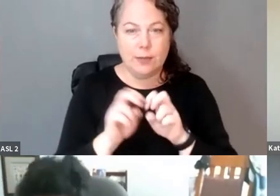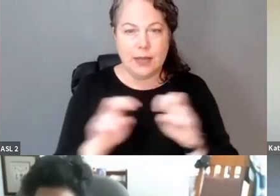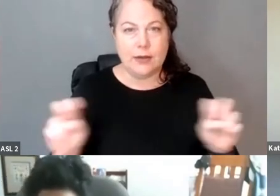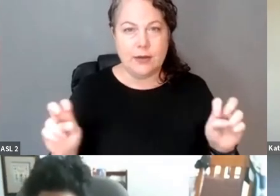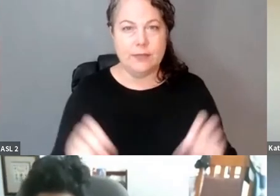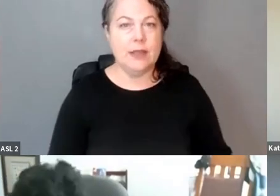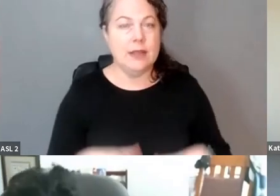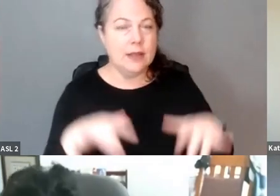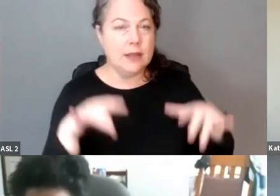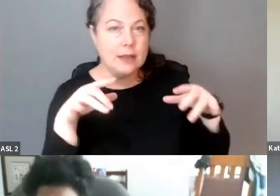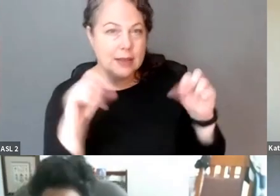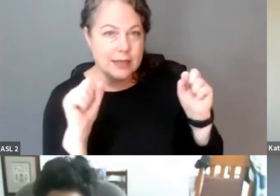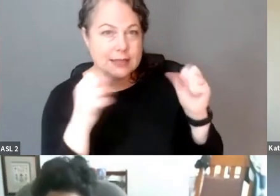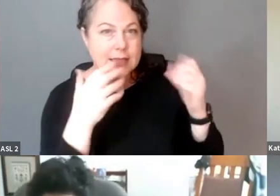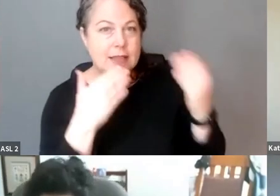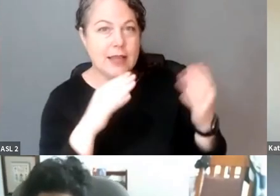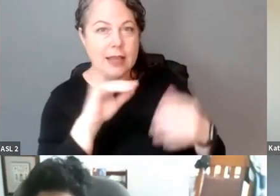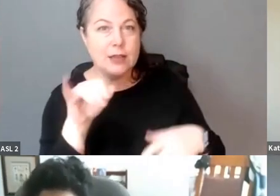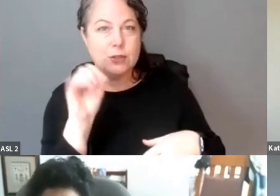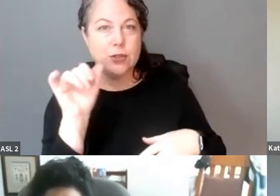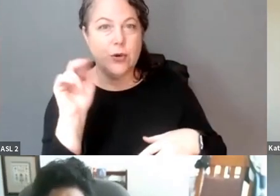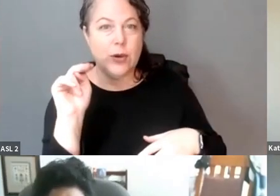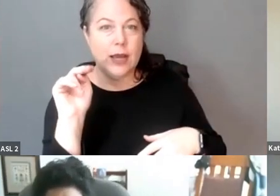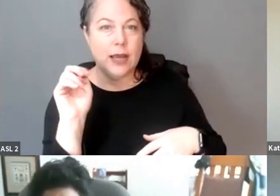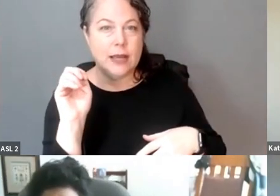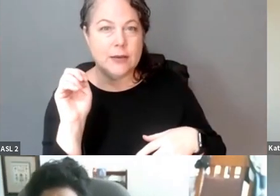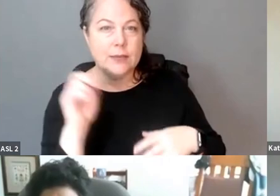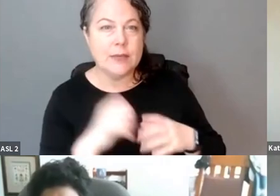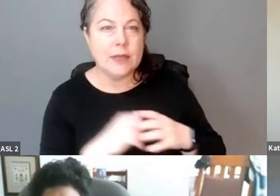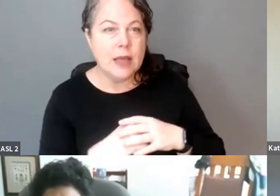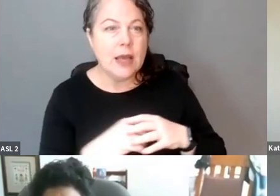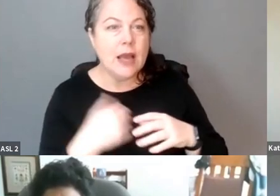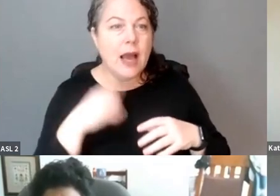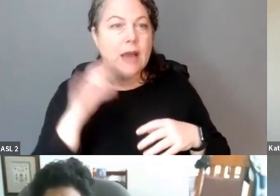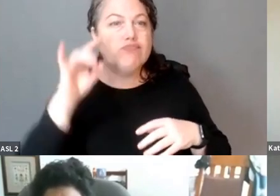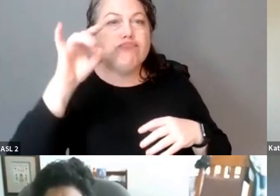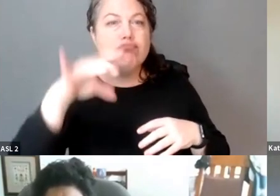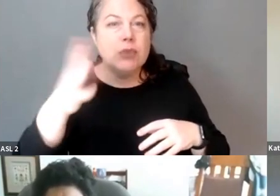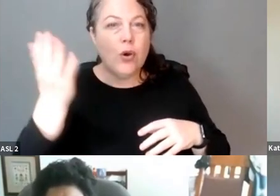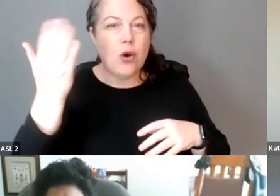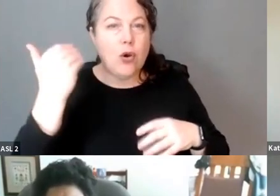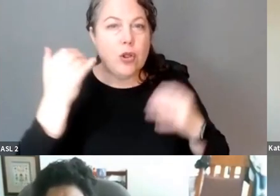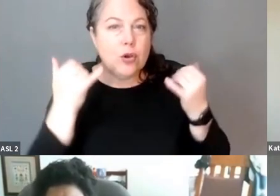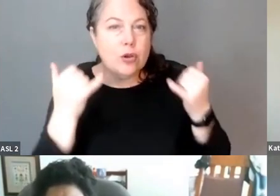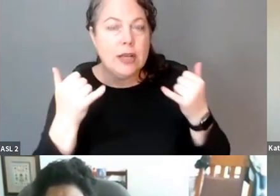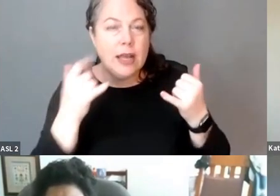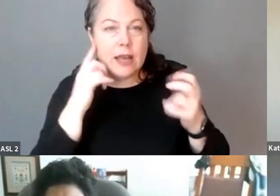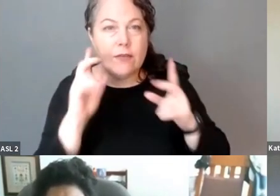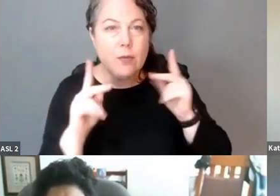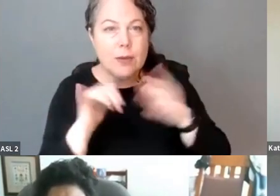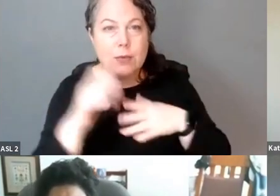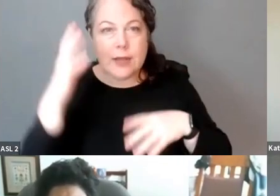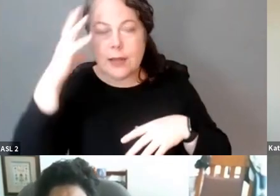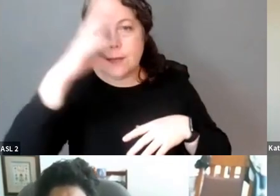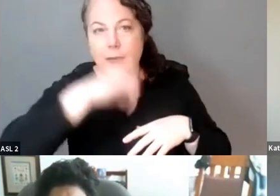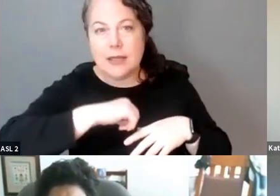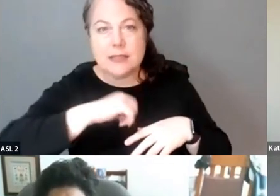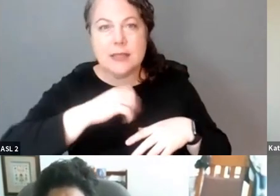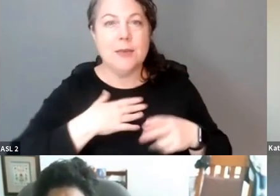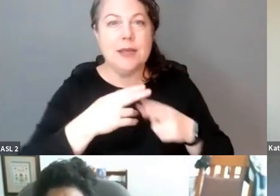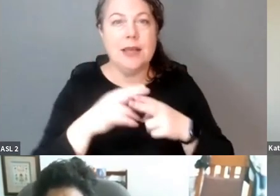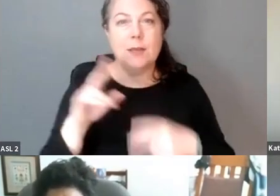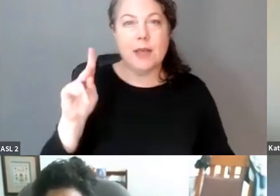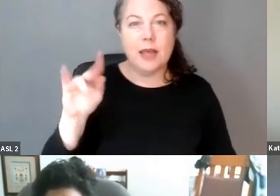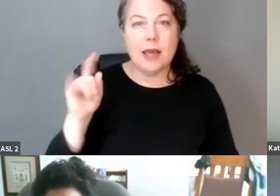So thank you, Joanne. And I did pop it in the chat earlier today, but for those of who missed that, I'm Kathleen Murphy.